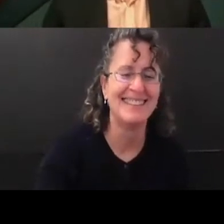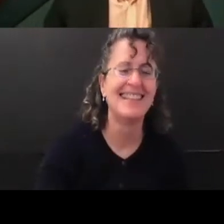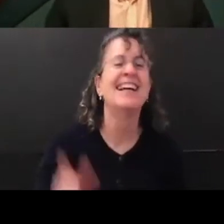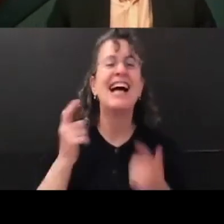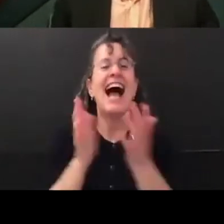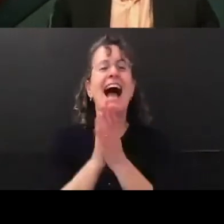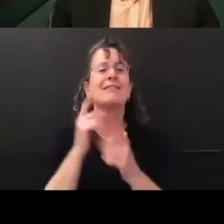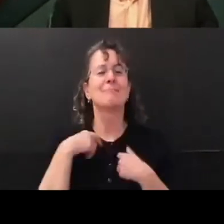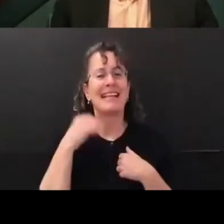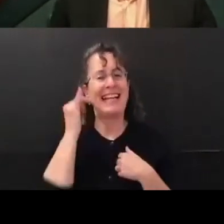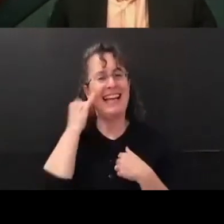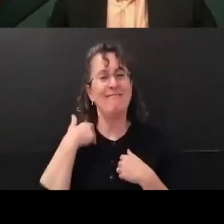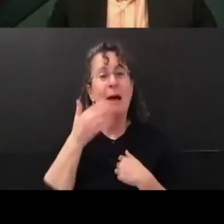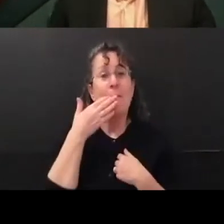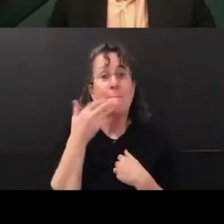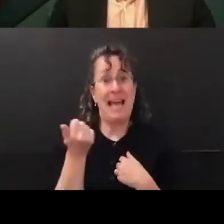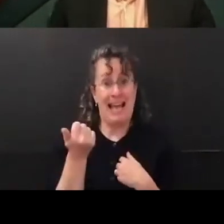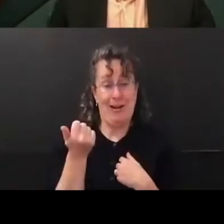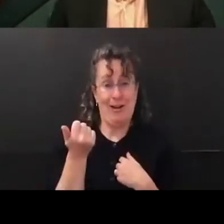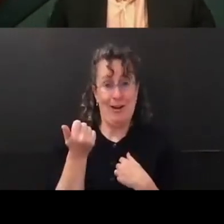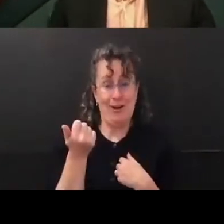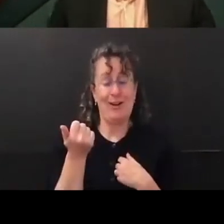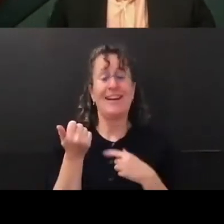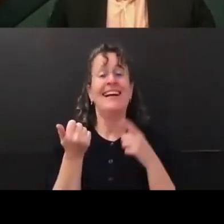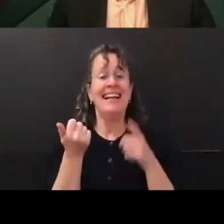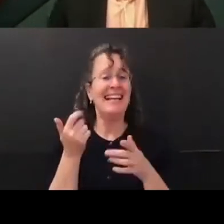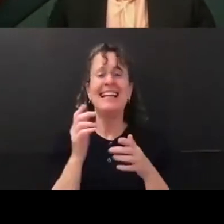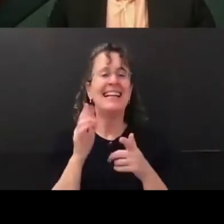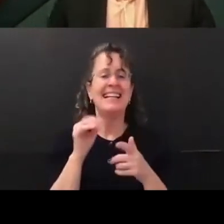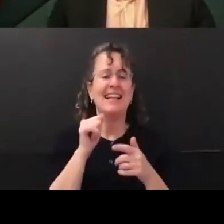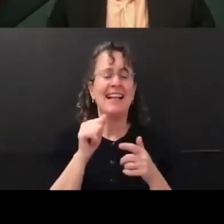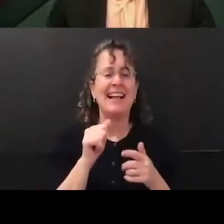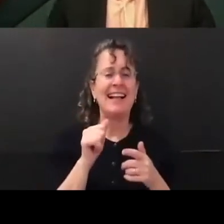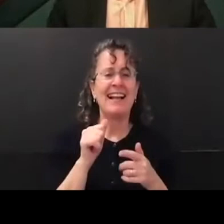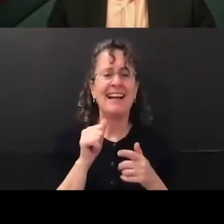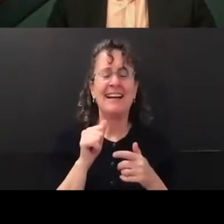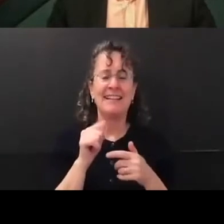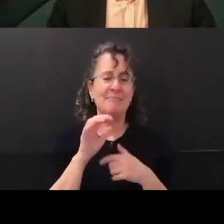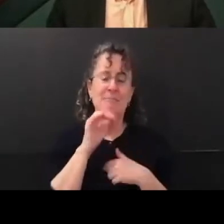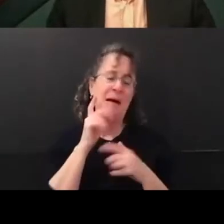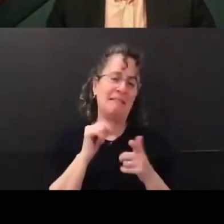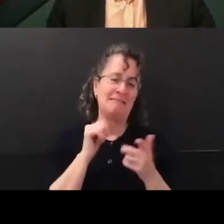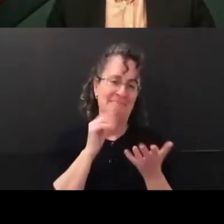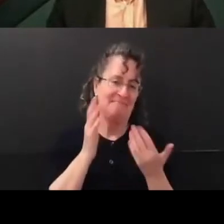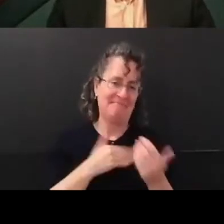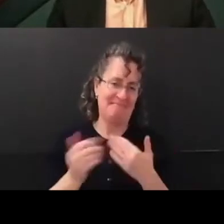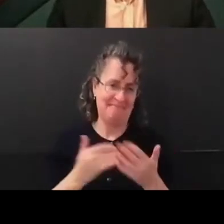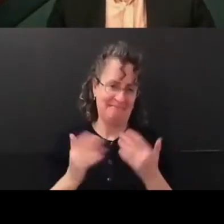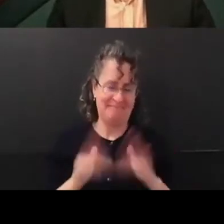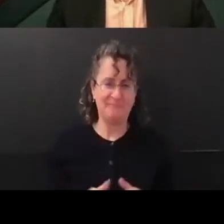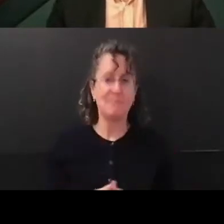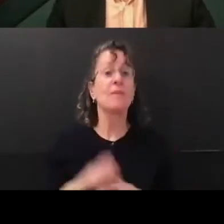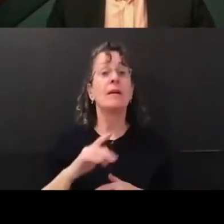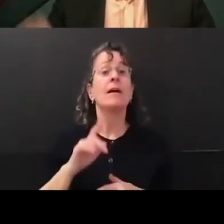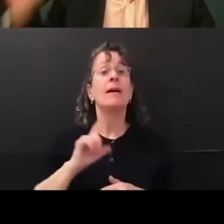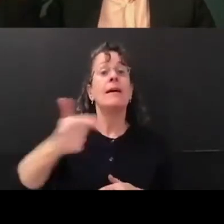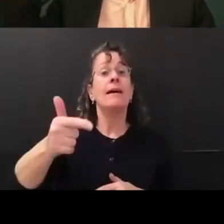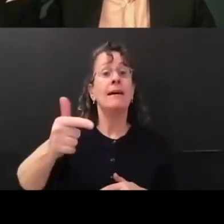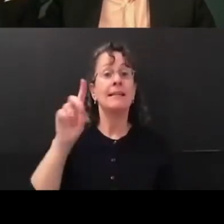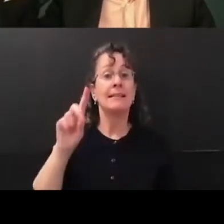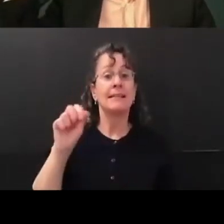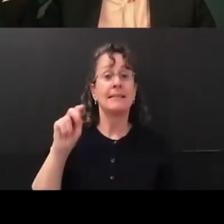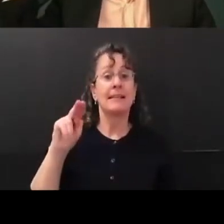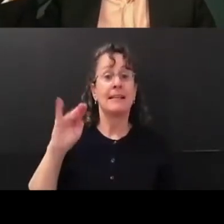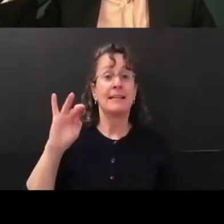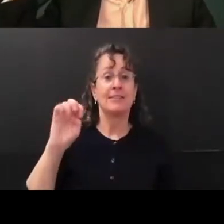A little bit more space after they speak. Okay, got it. Okay, Daniel, you ready?